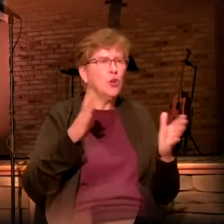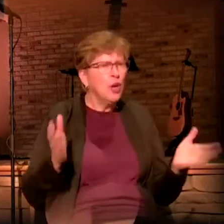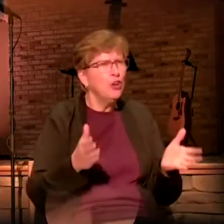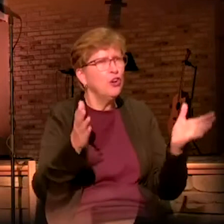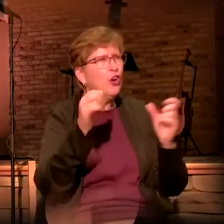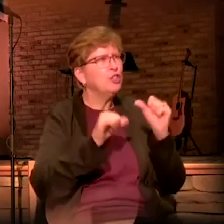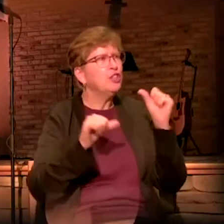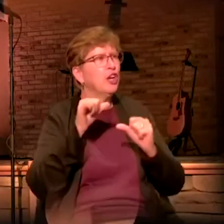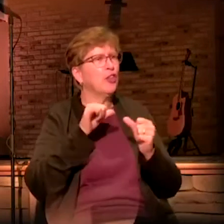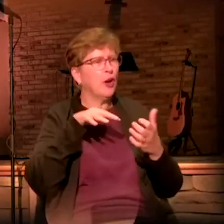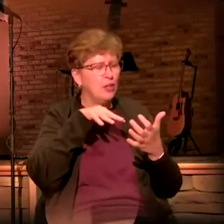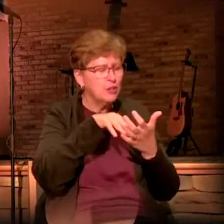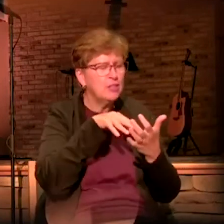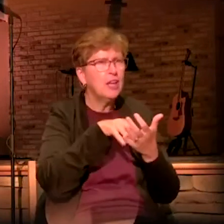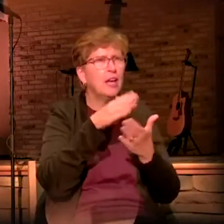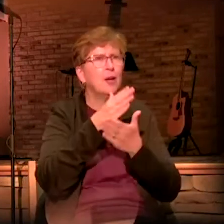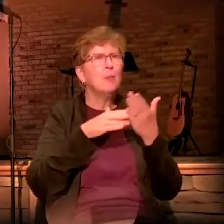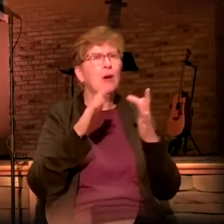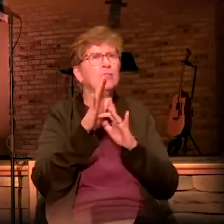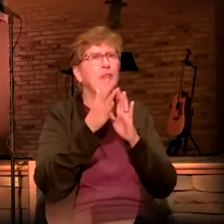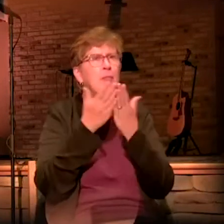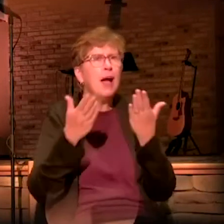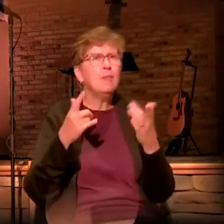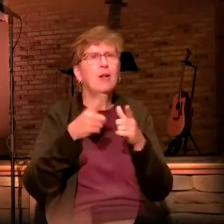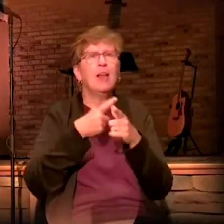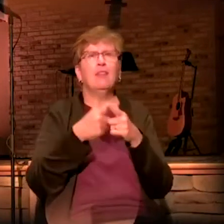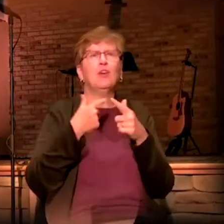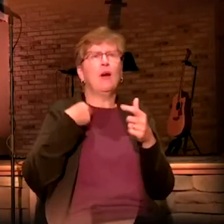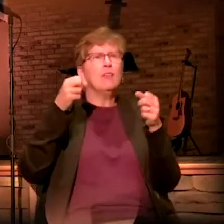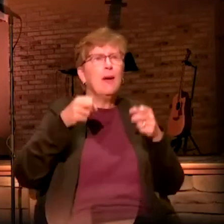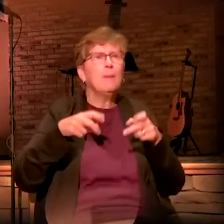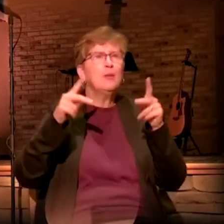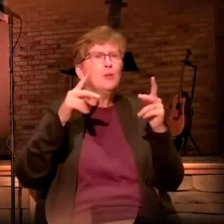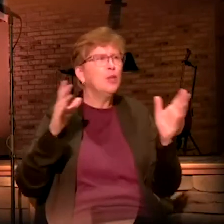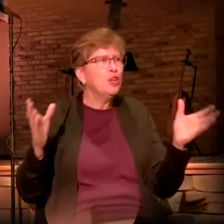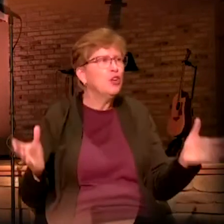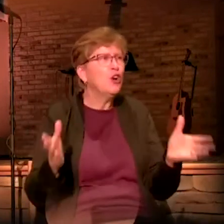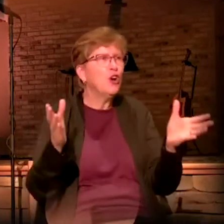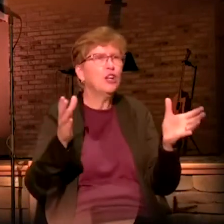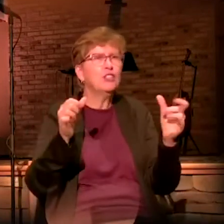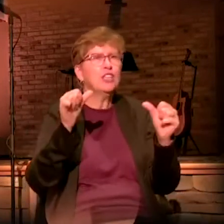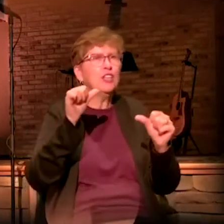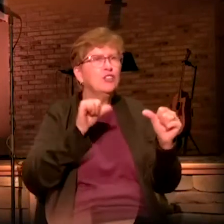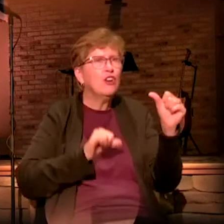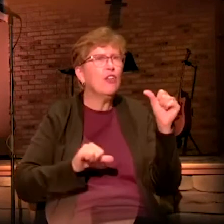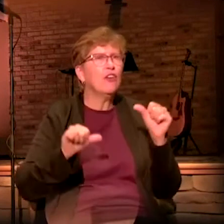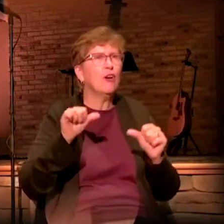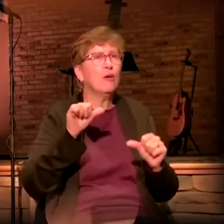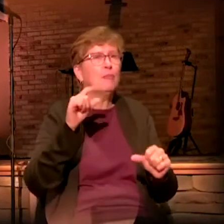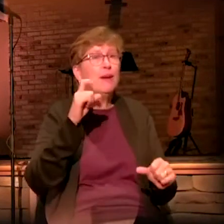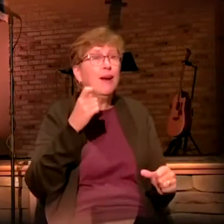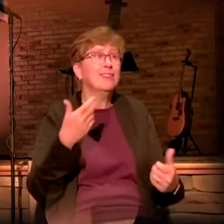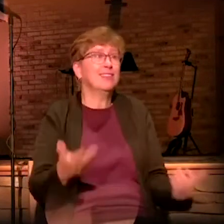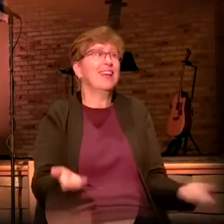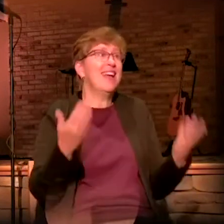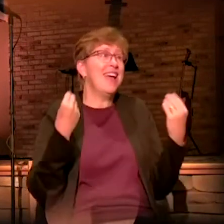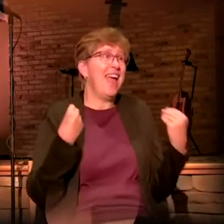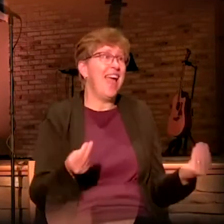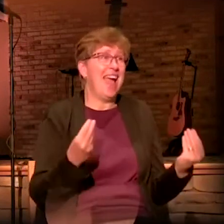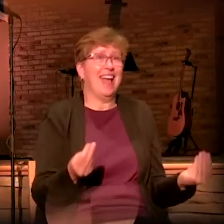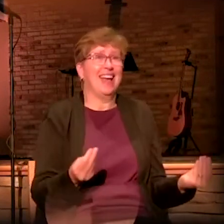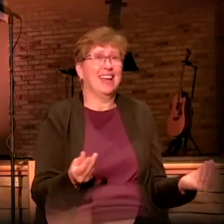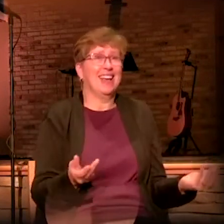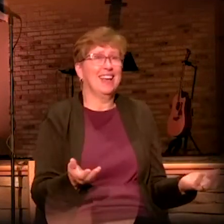parts of the Bible, but then you have an opportunity to encourage one another because, hey, we're on a spiritual